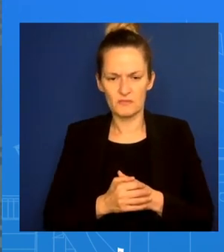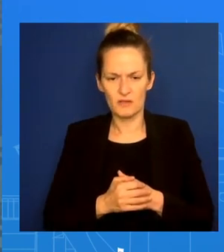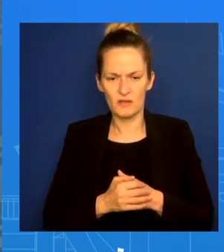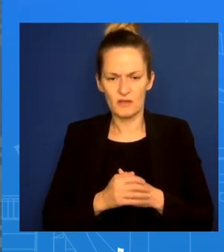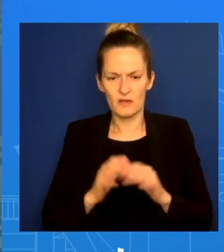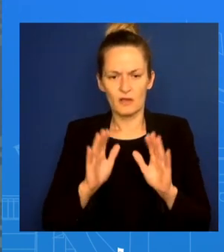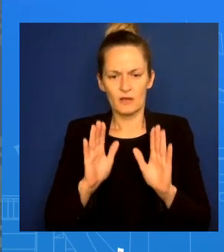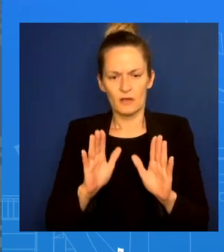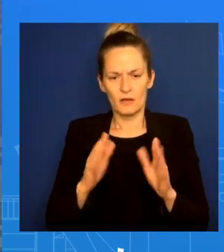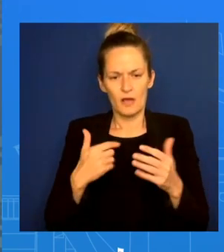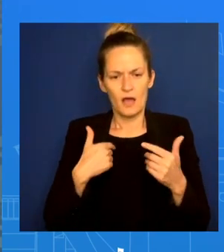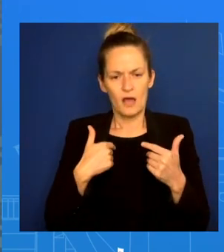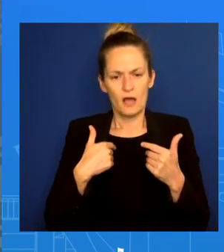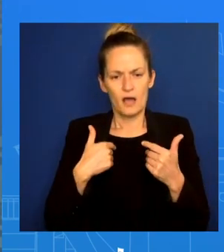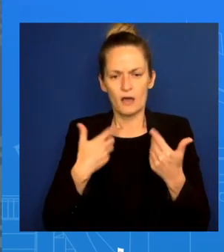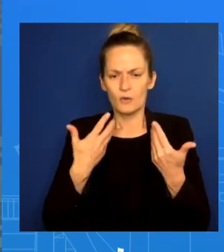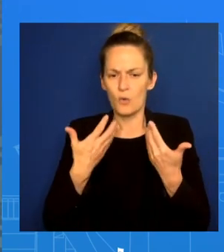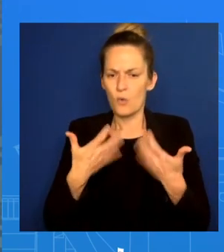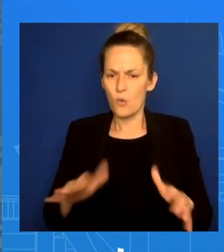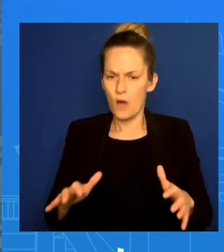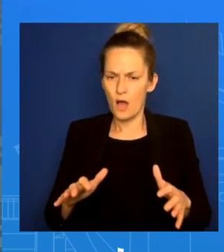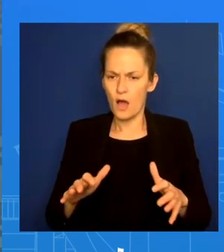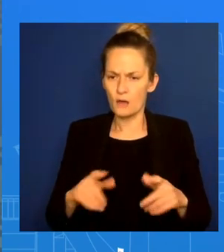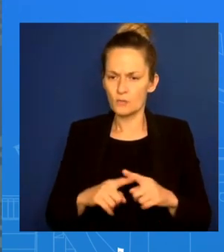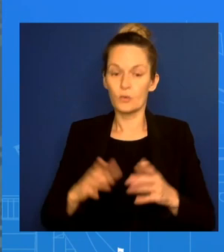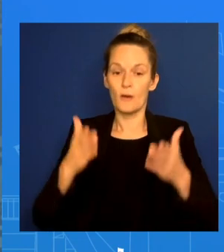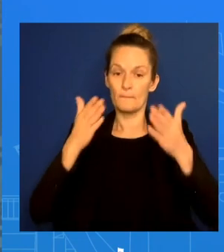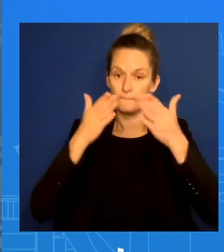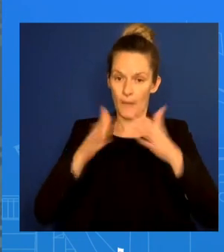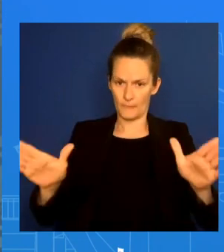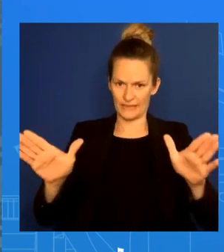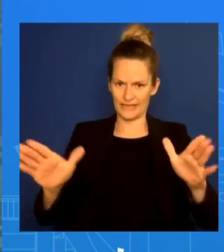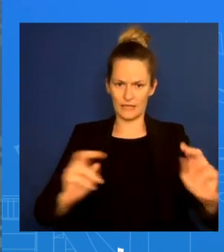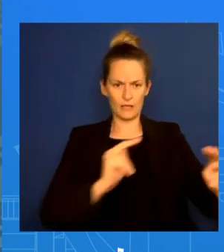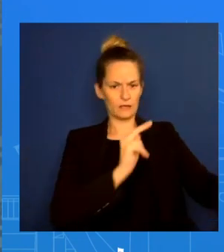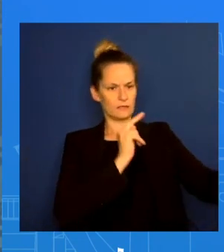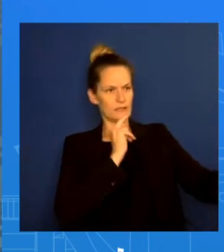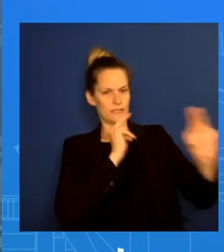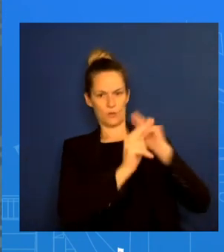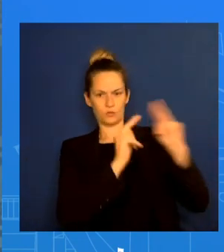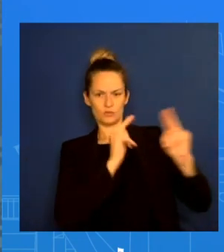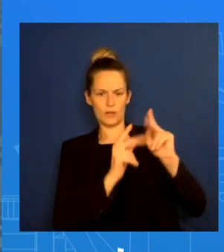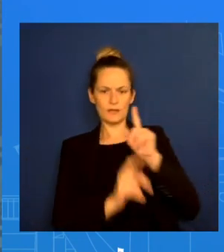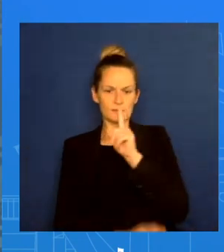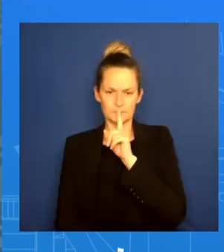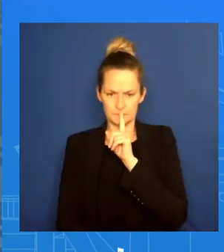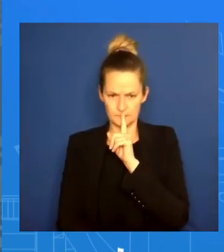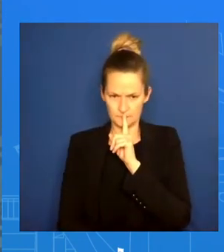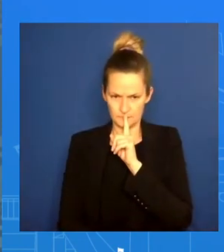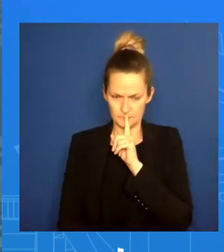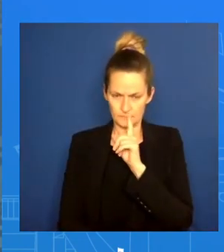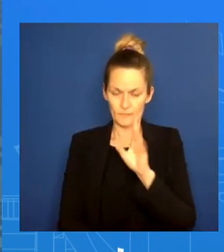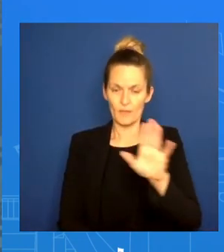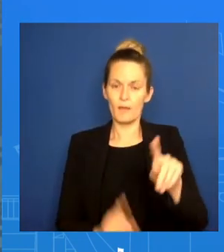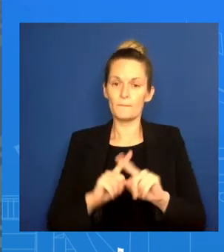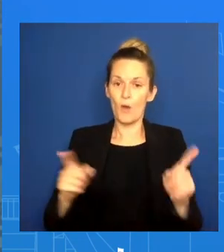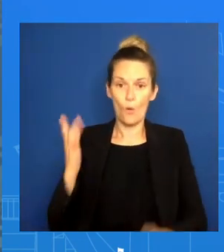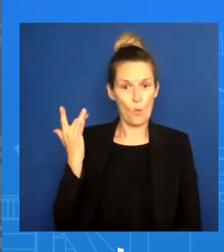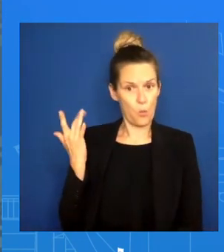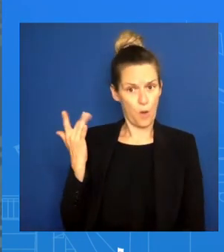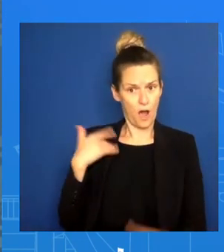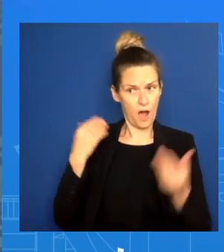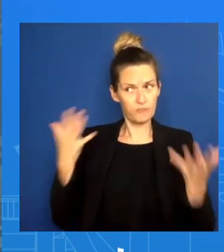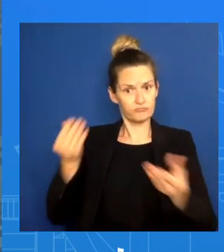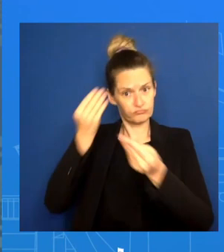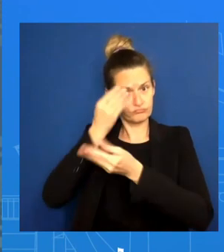I think the reason we did it today was in context of sort of where things are, where things aren't, and